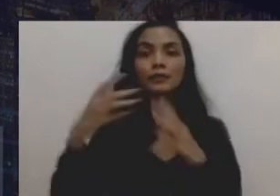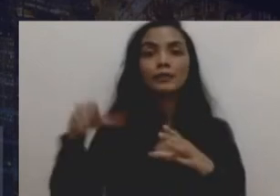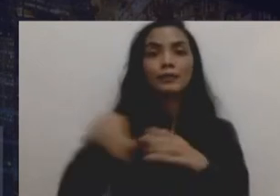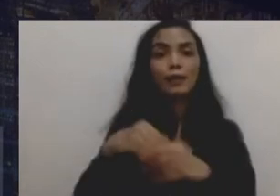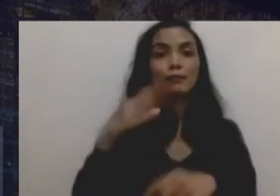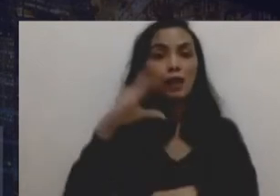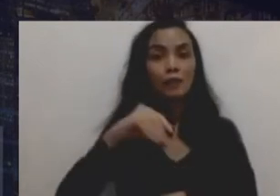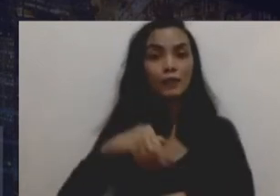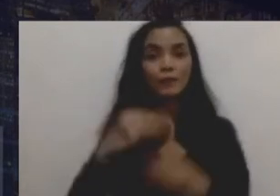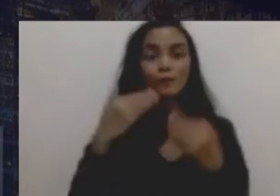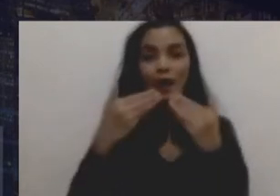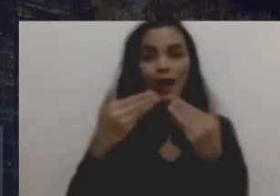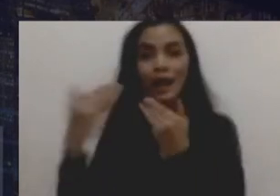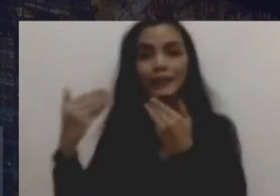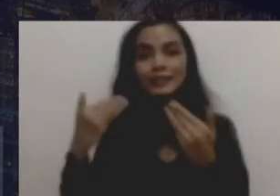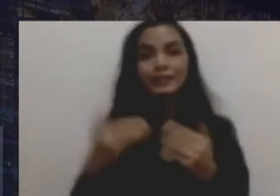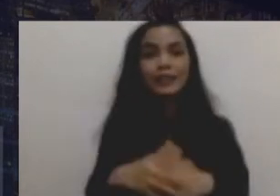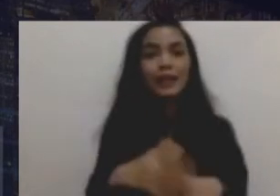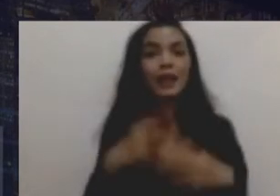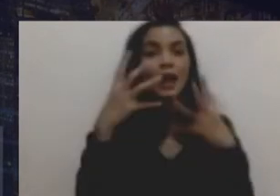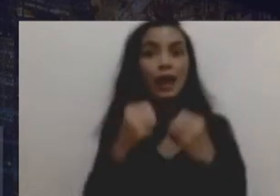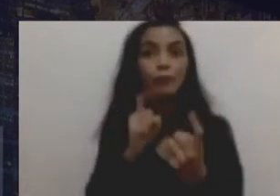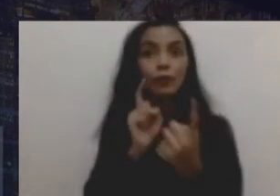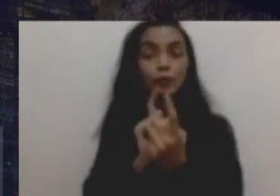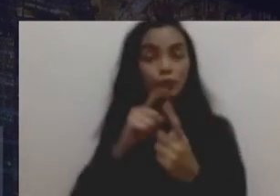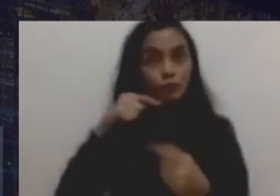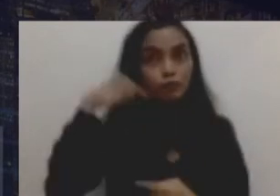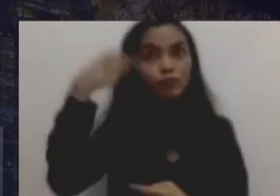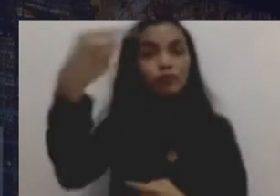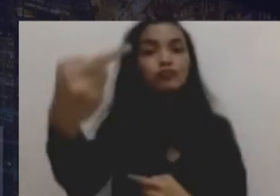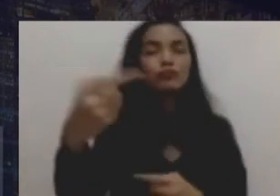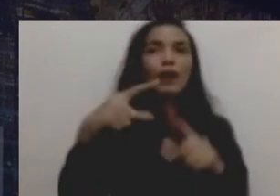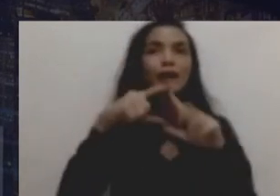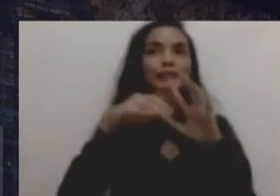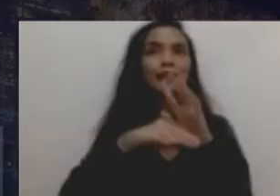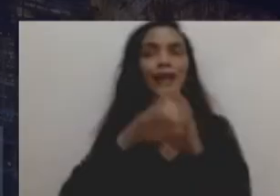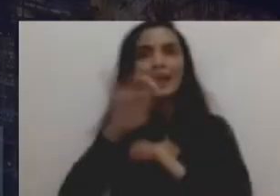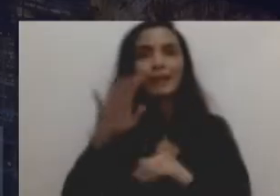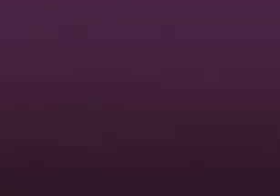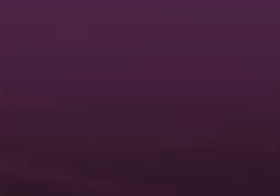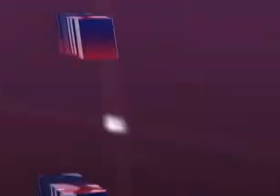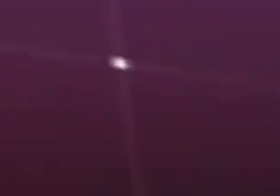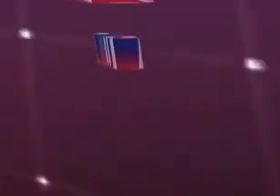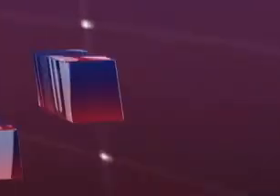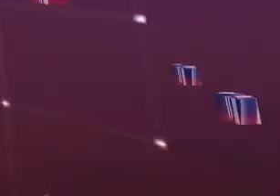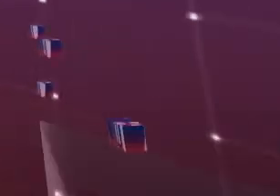you for your participation. I hope to see you again in the next Ad America TV. Bye, everyone.